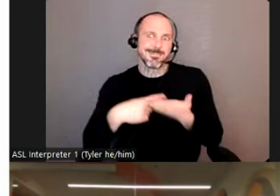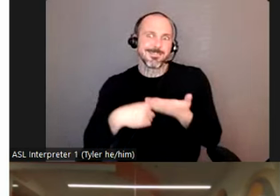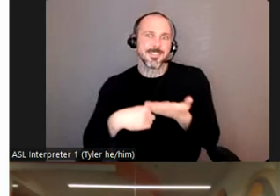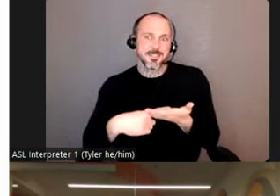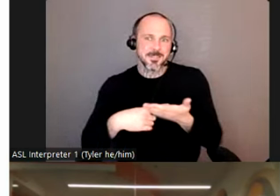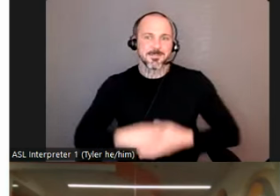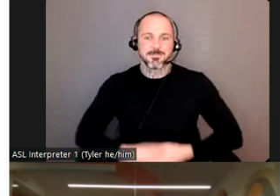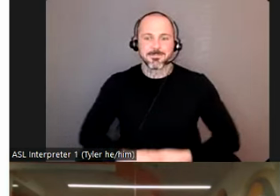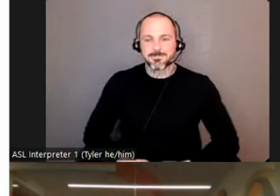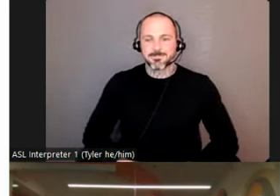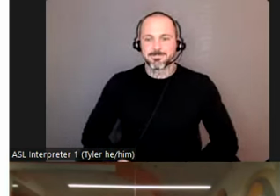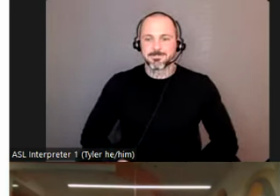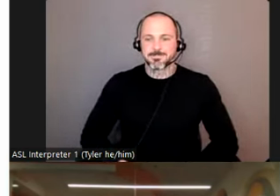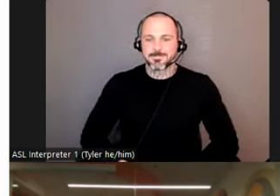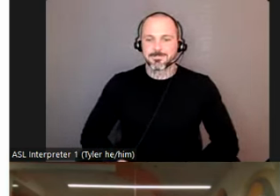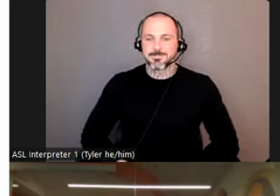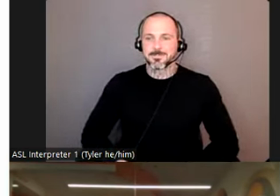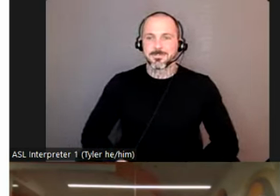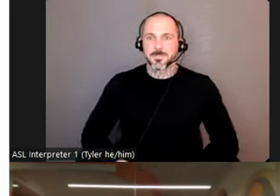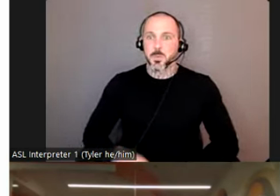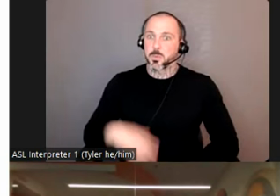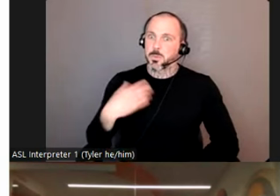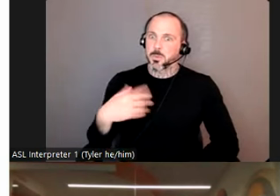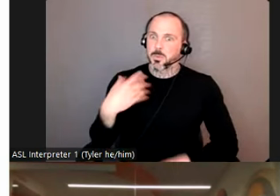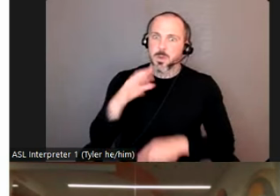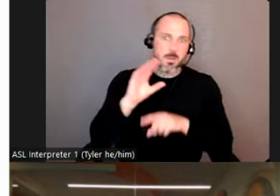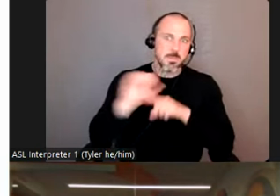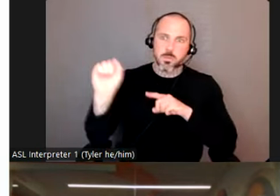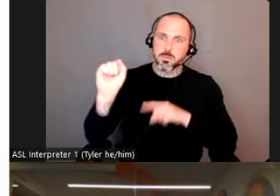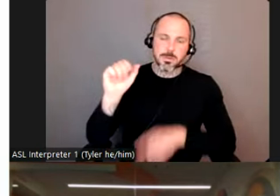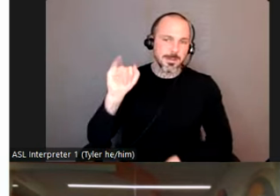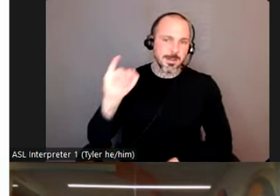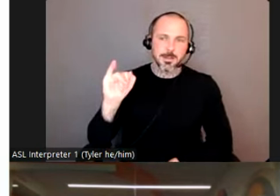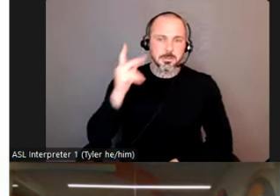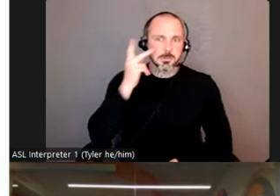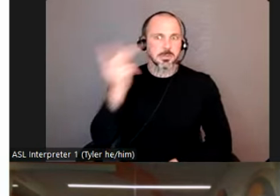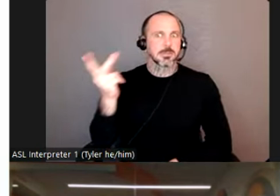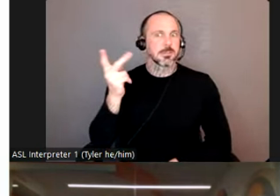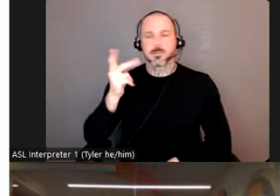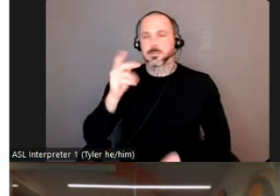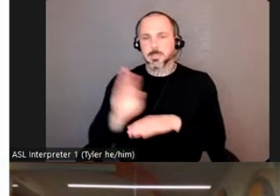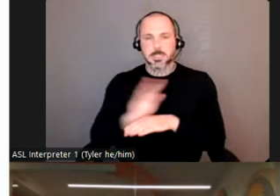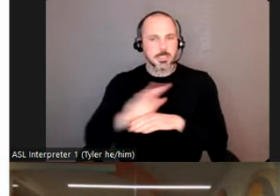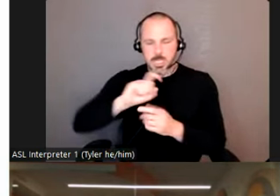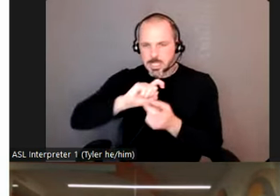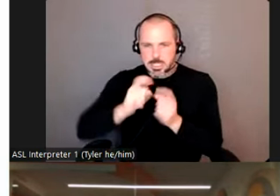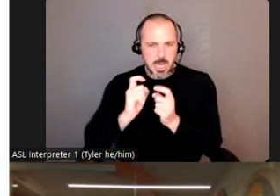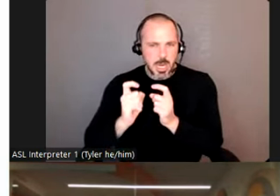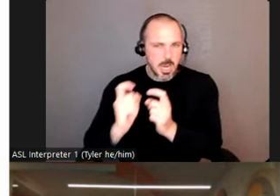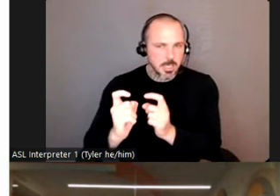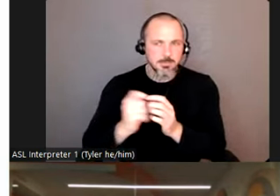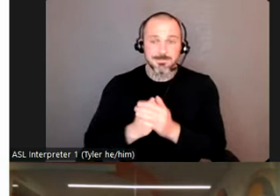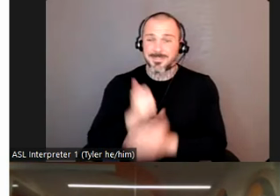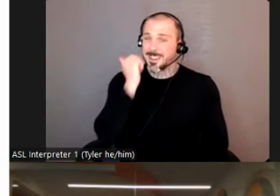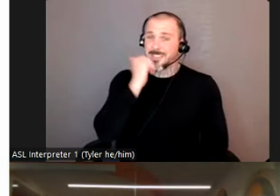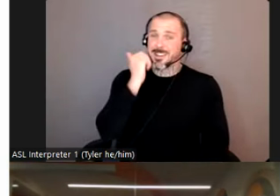this is taken off. It is transforming how we do business. We are encountering it every day. You